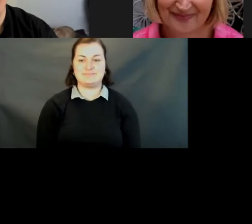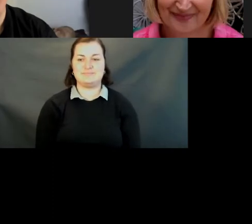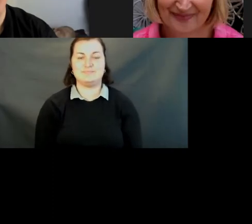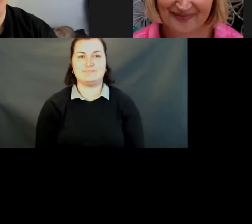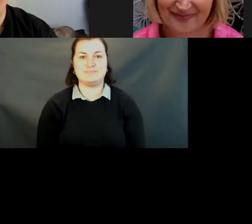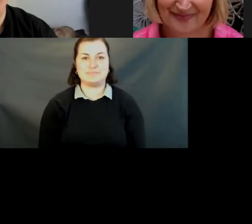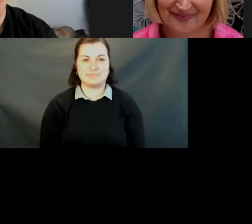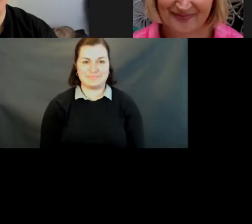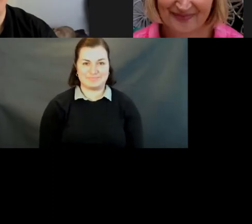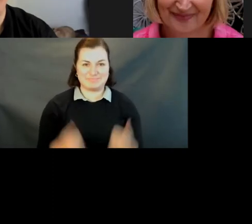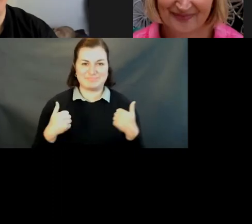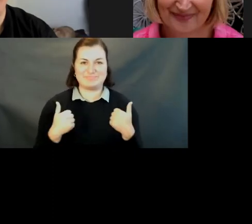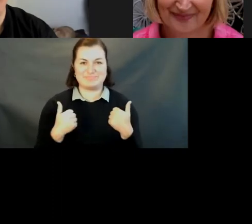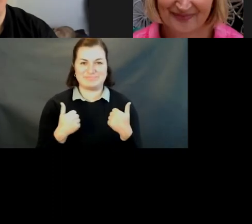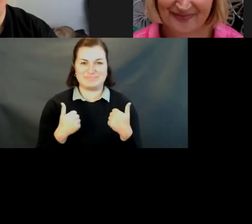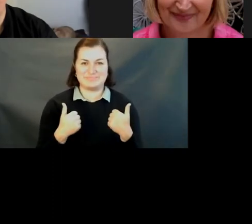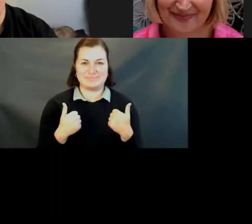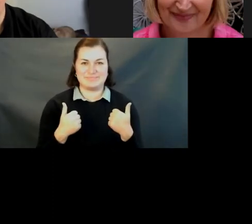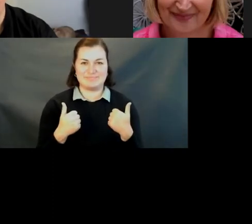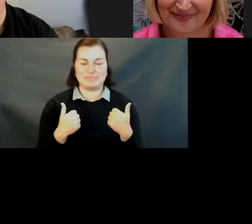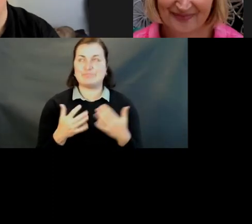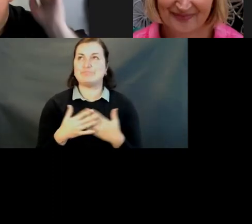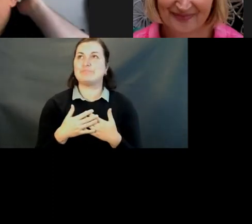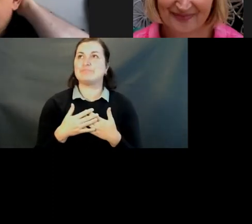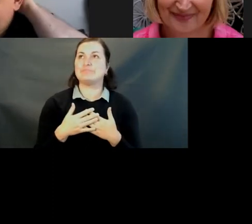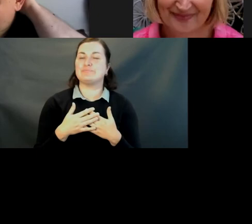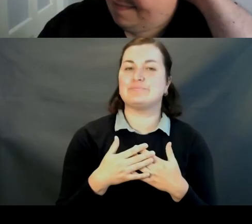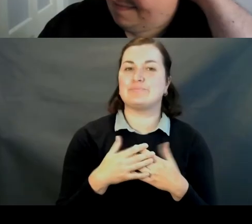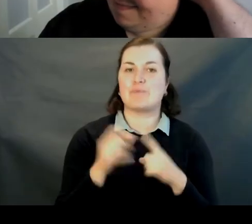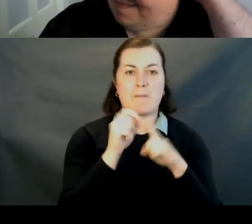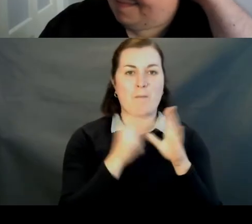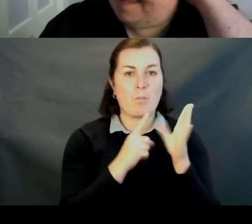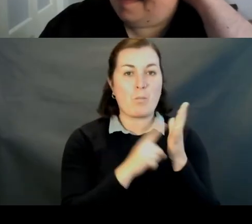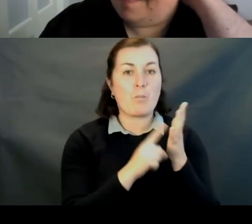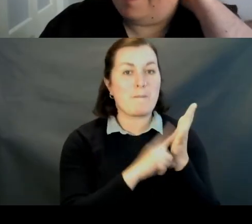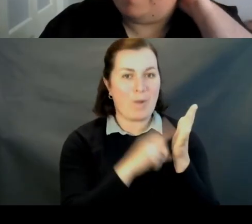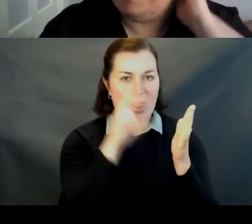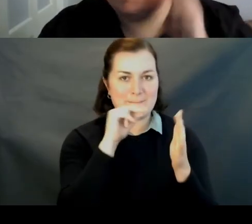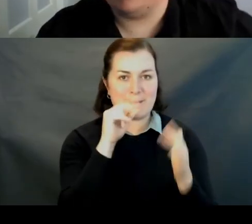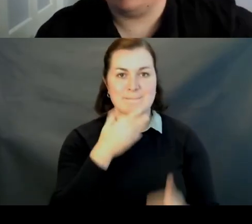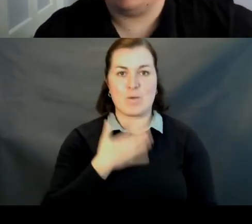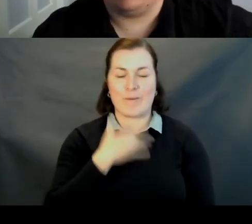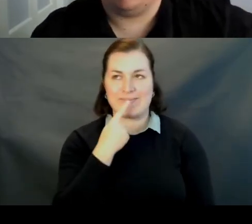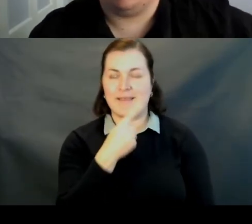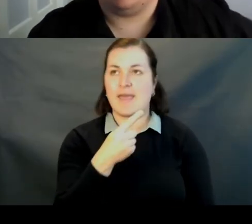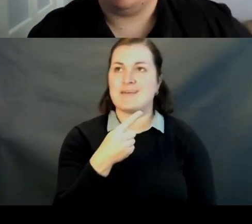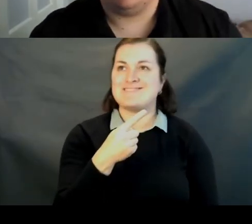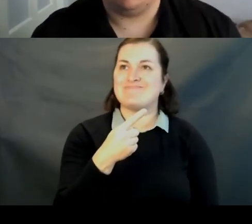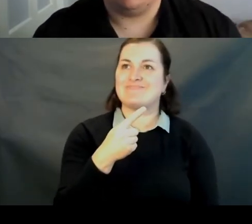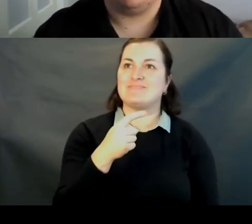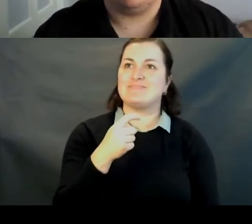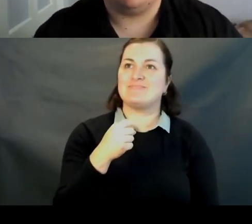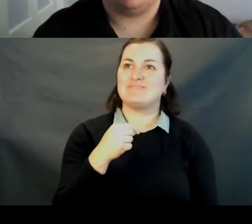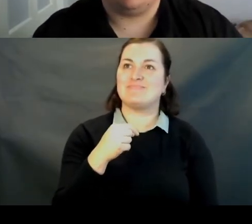Okay, ready when you are. Great. Yeah, just saying that feels like one of the opportunities of being an independent artist is that they're not